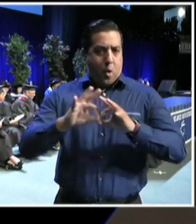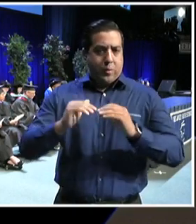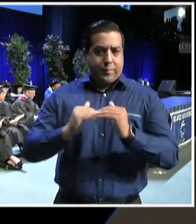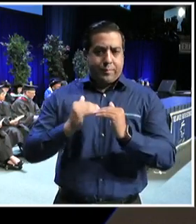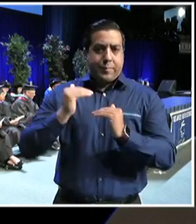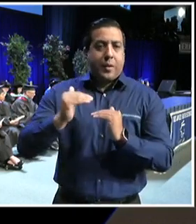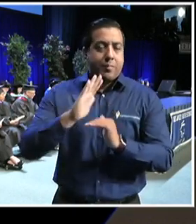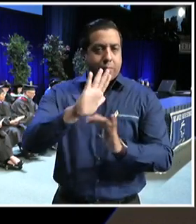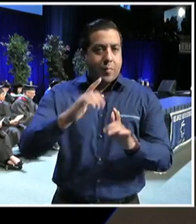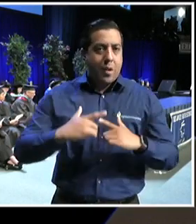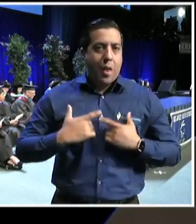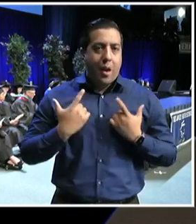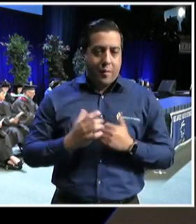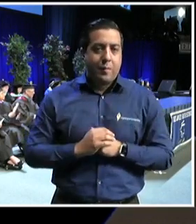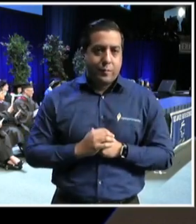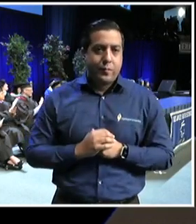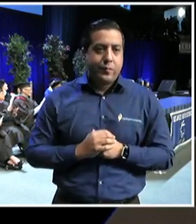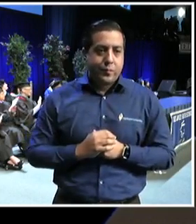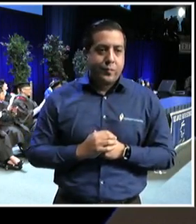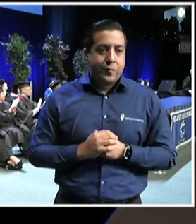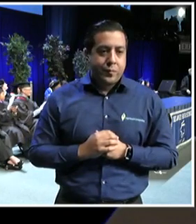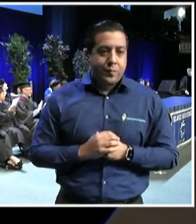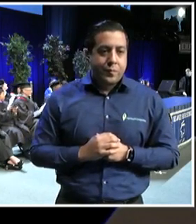your life.